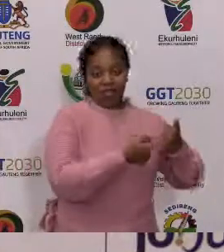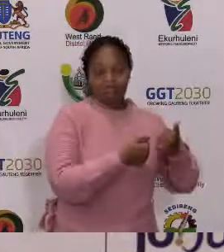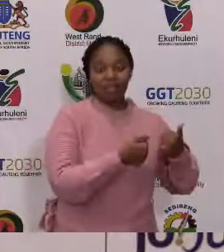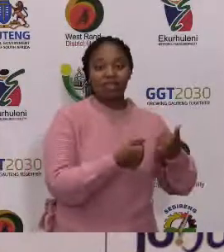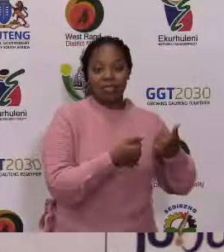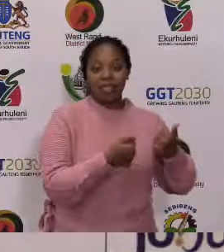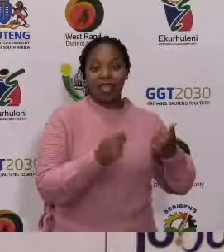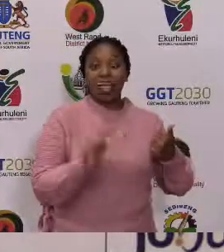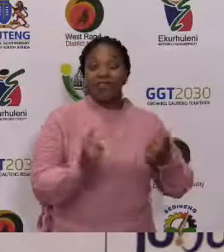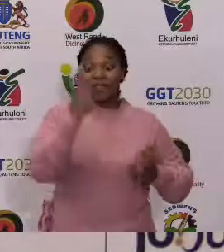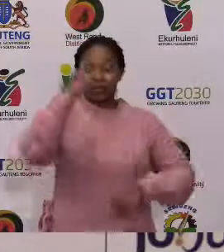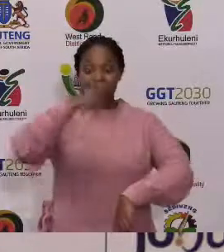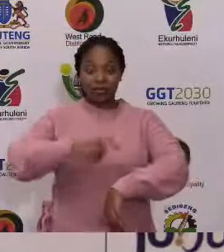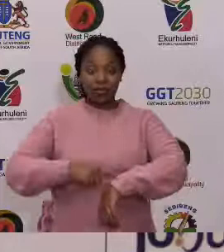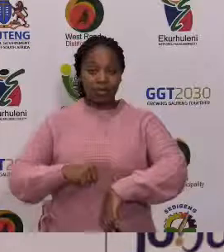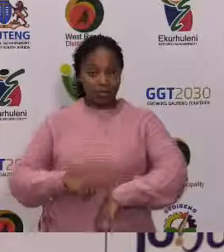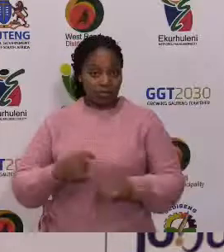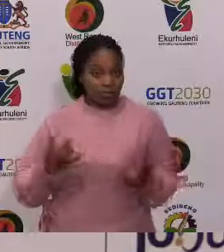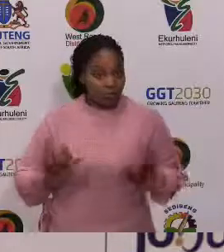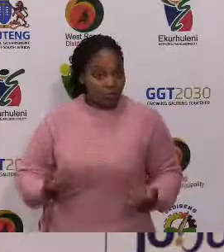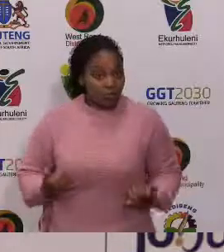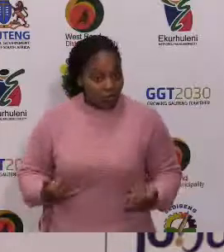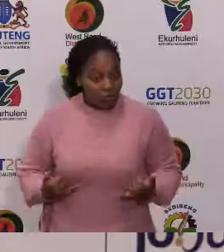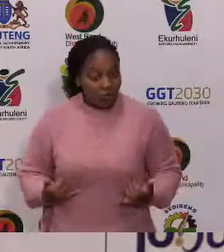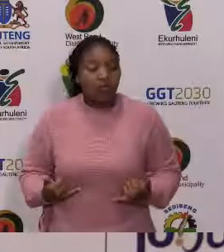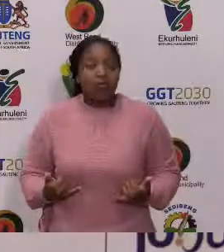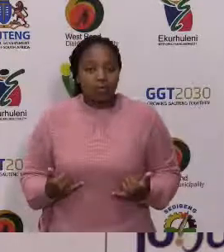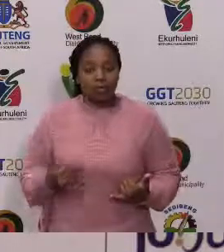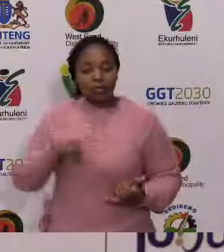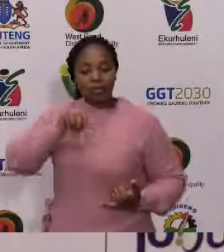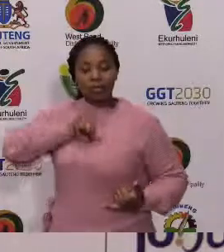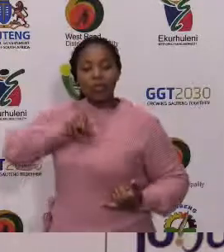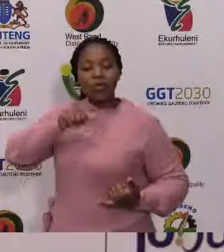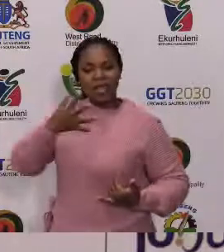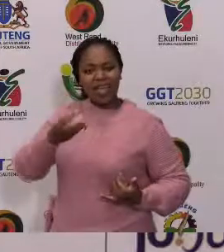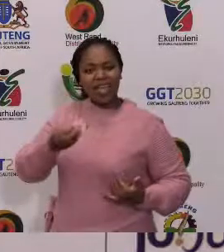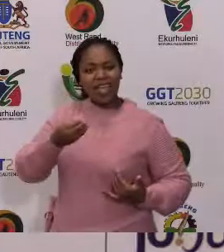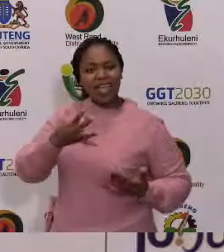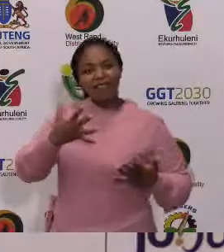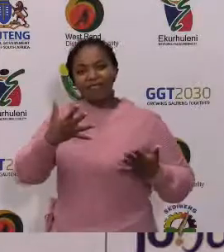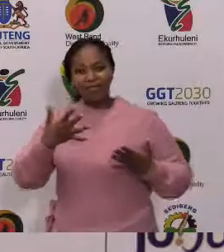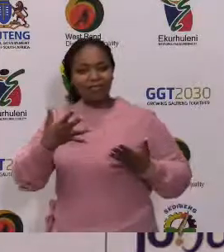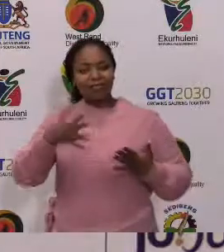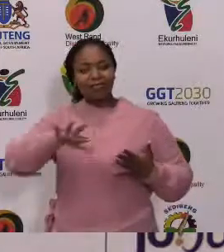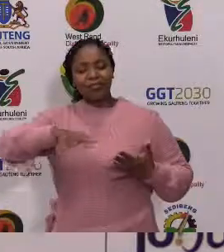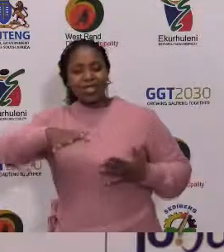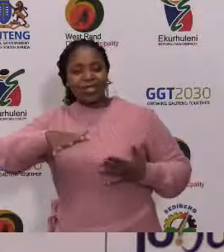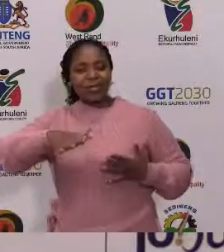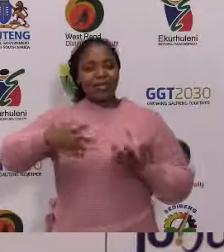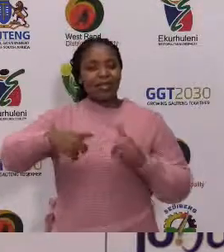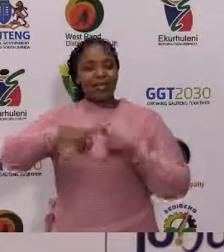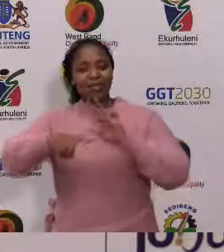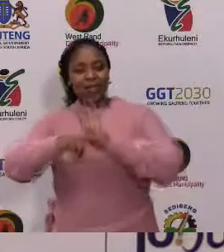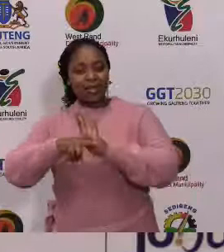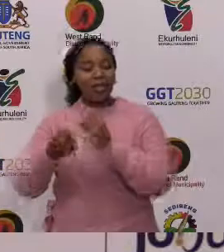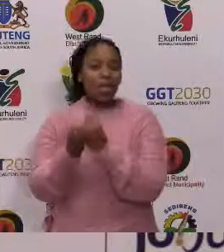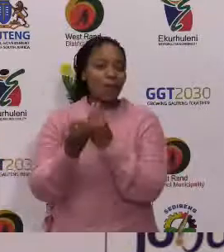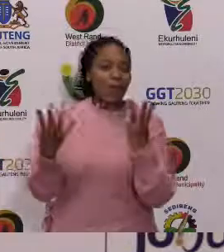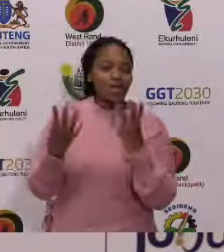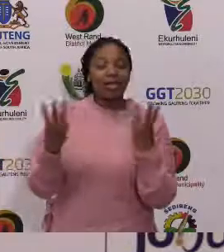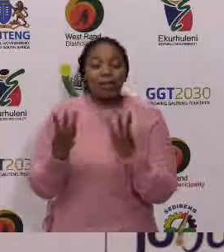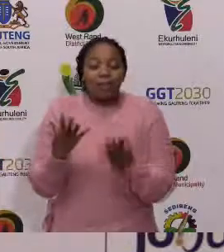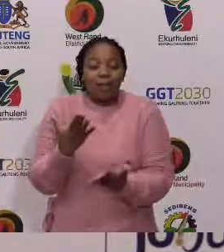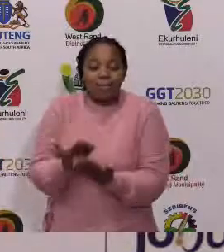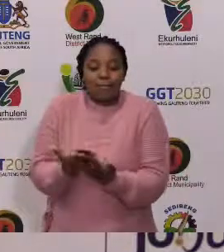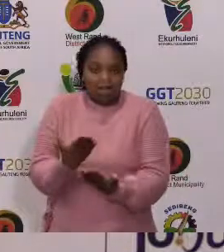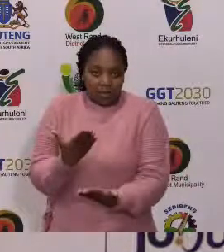the first time, today we have a sense, some estimation of how many people possibly,